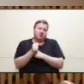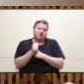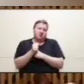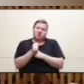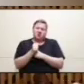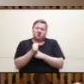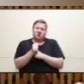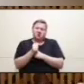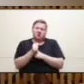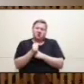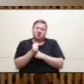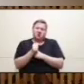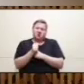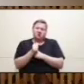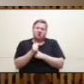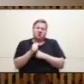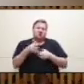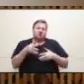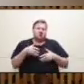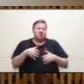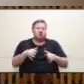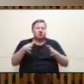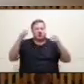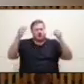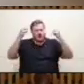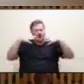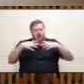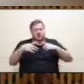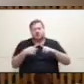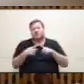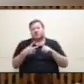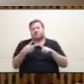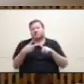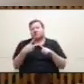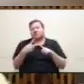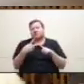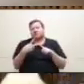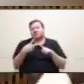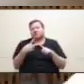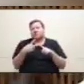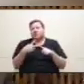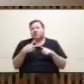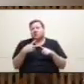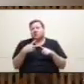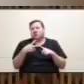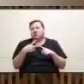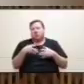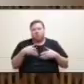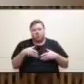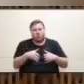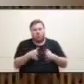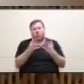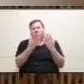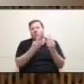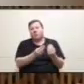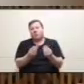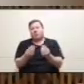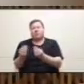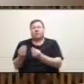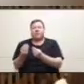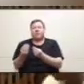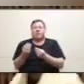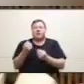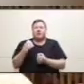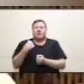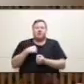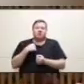streets where there are lighting, also where there are roads. The